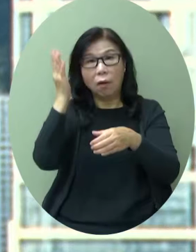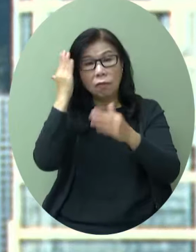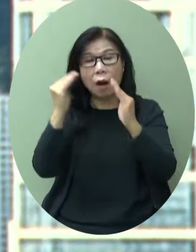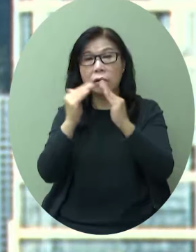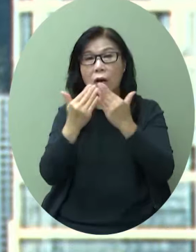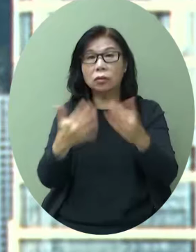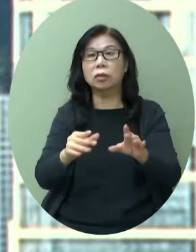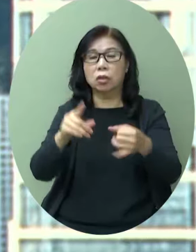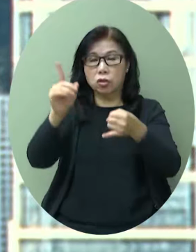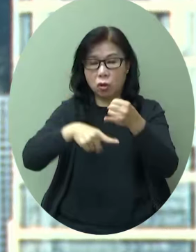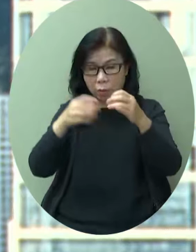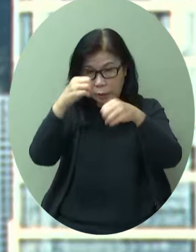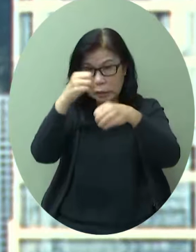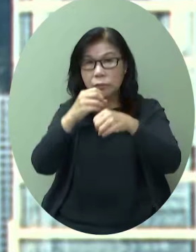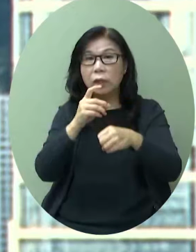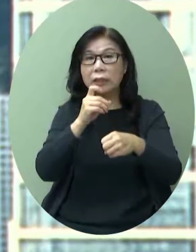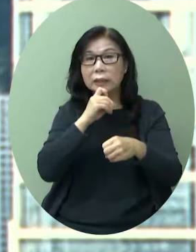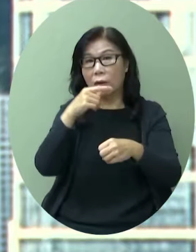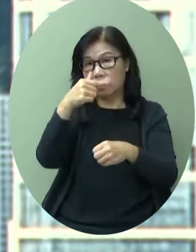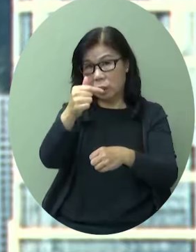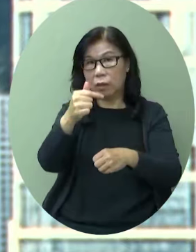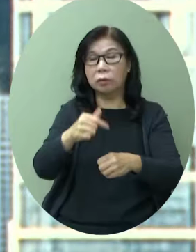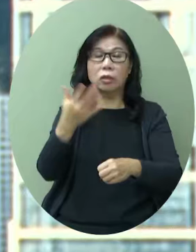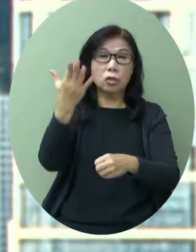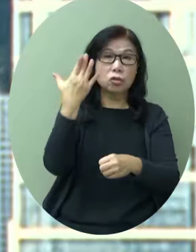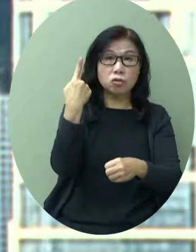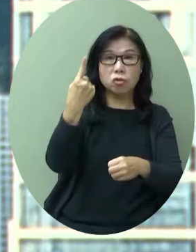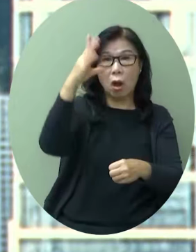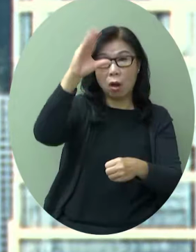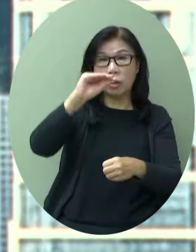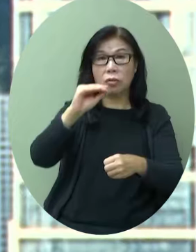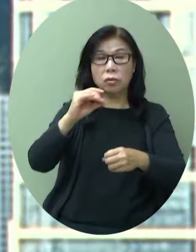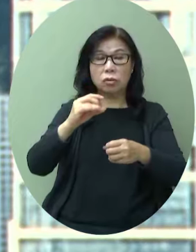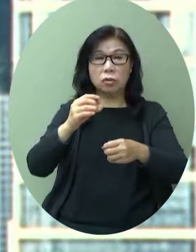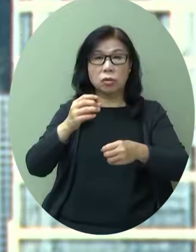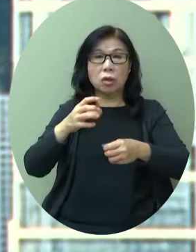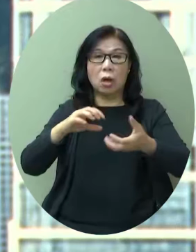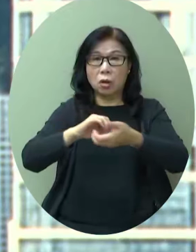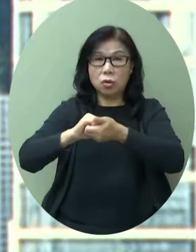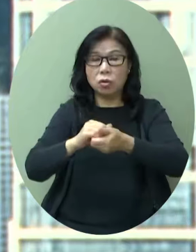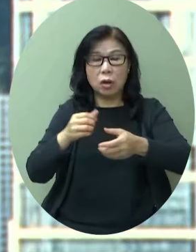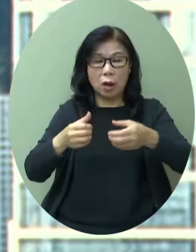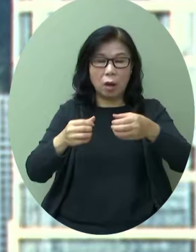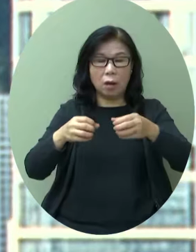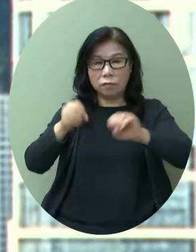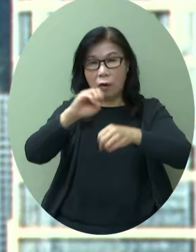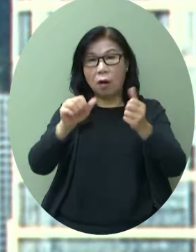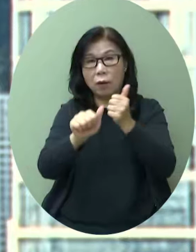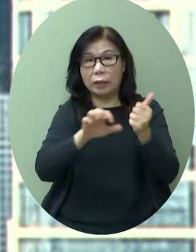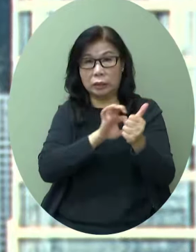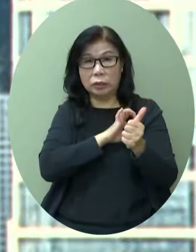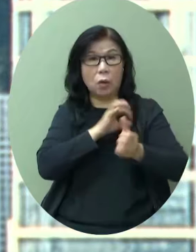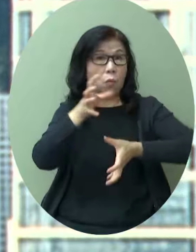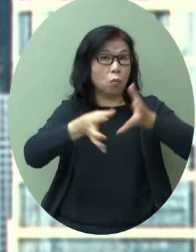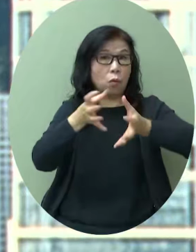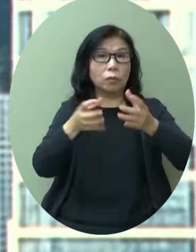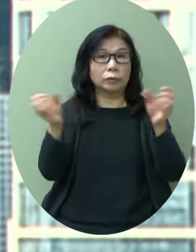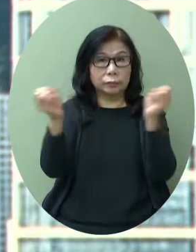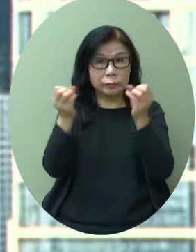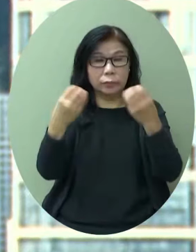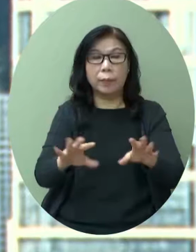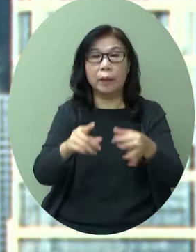have this meeting last night, and they sort of advise us that with the prevalence of Delta in many